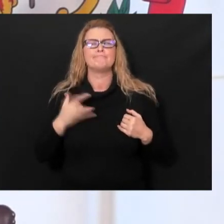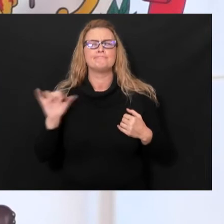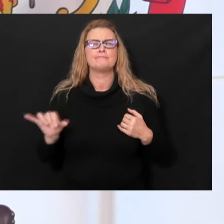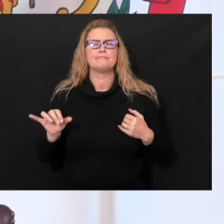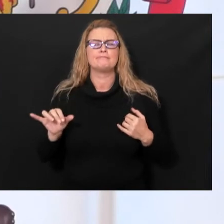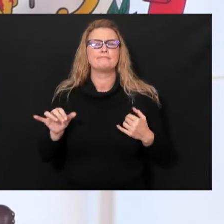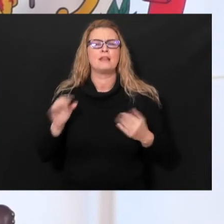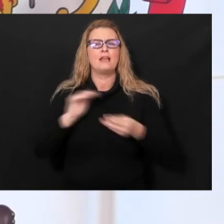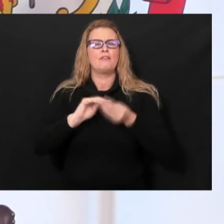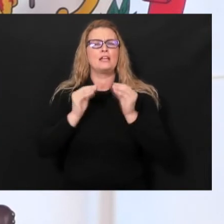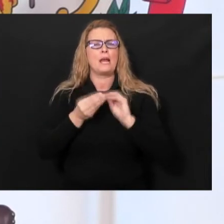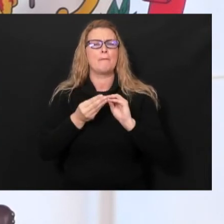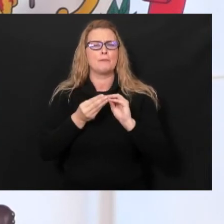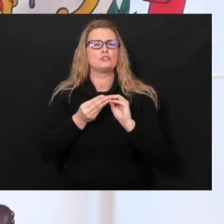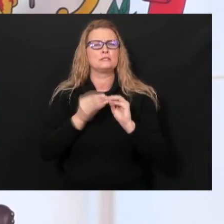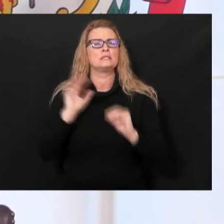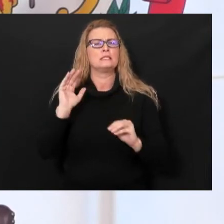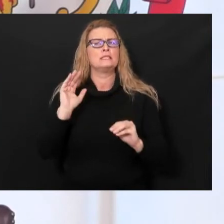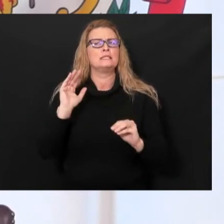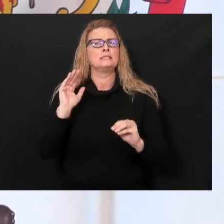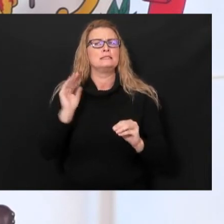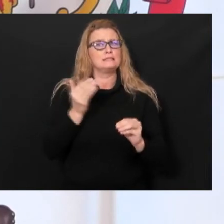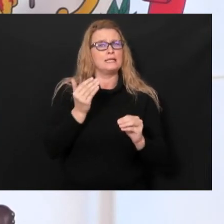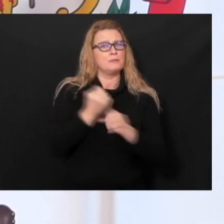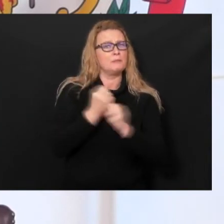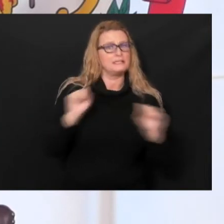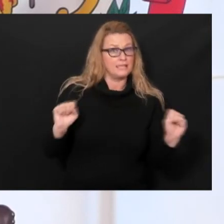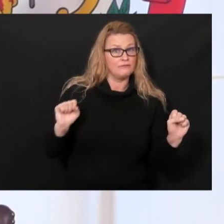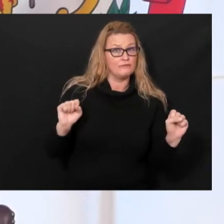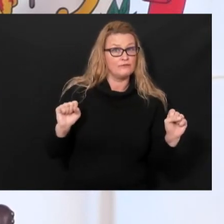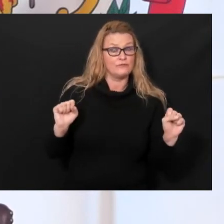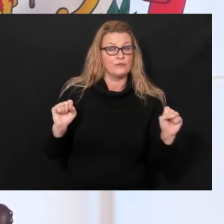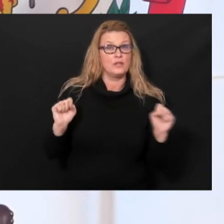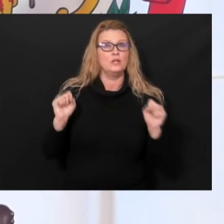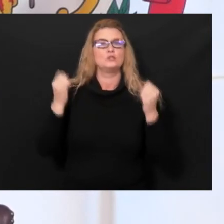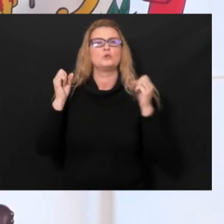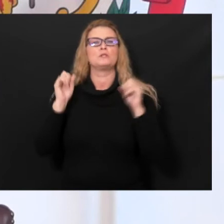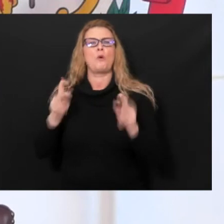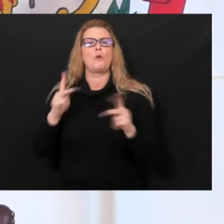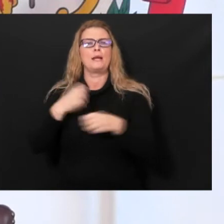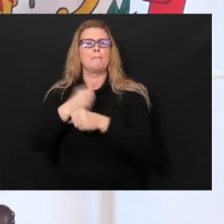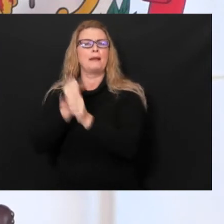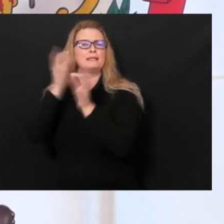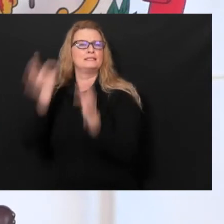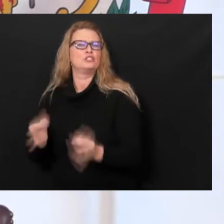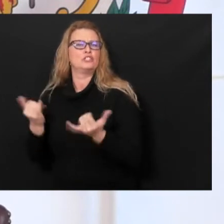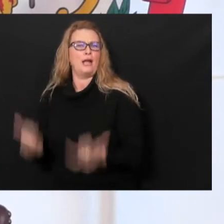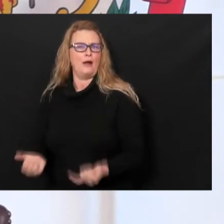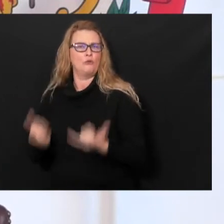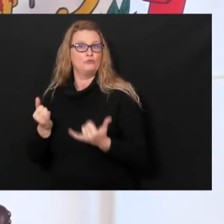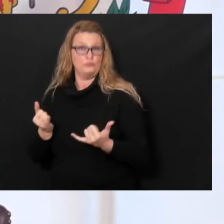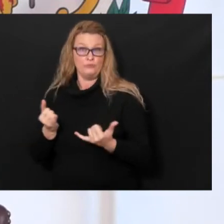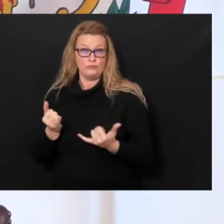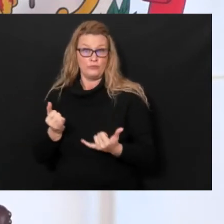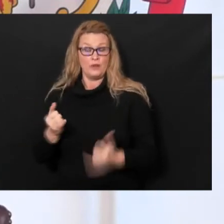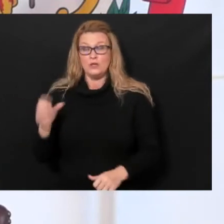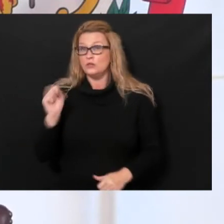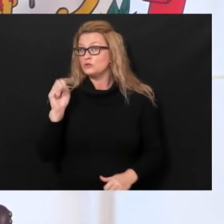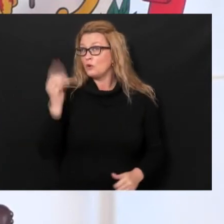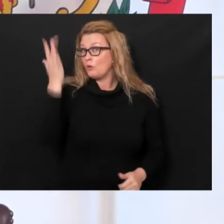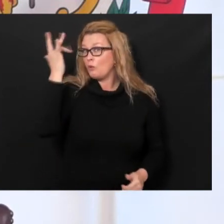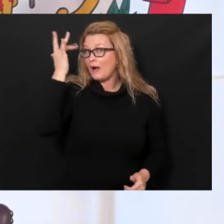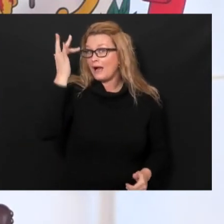are leading us to where it's safe and it's okay to make a move. And so that's why I